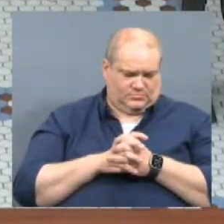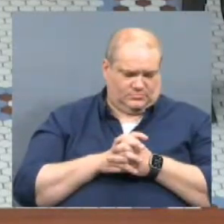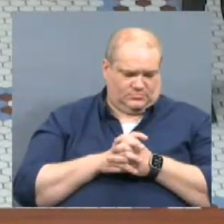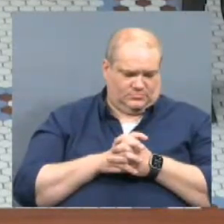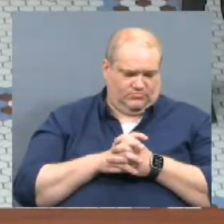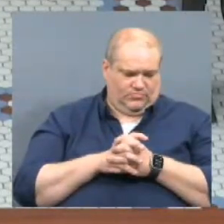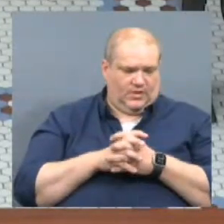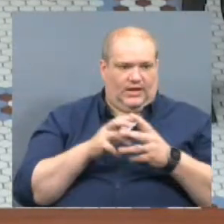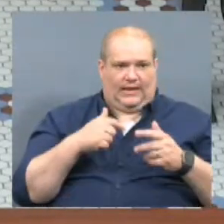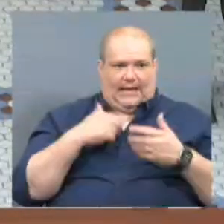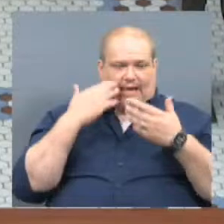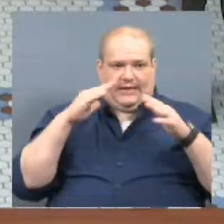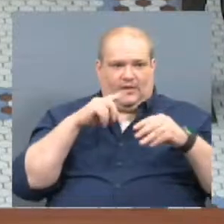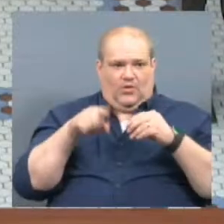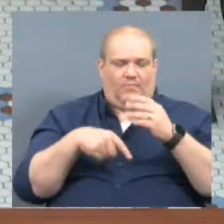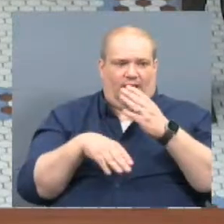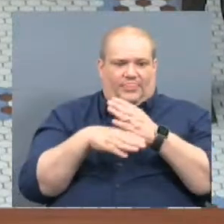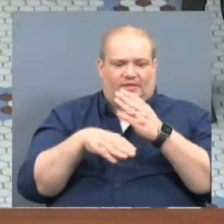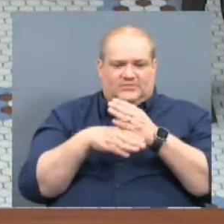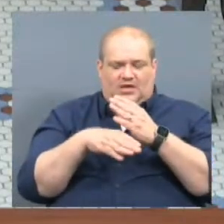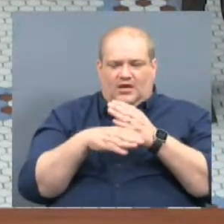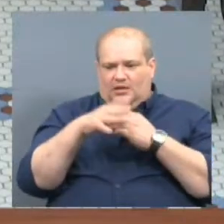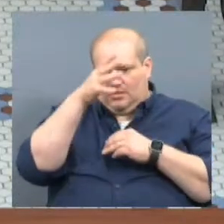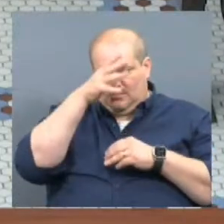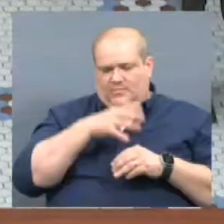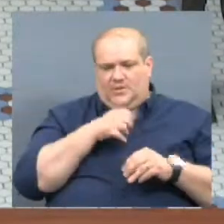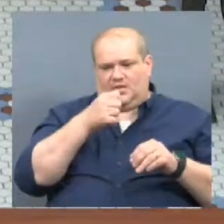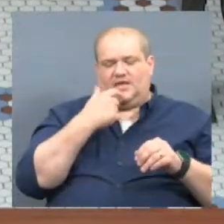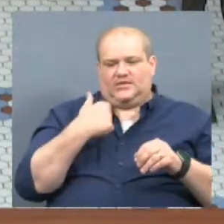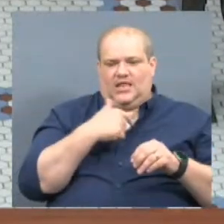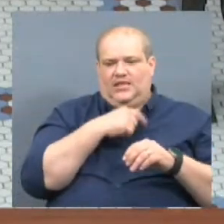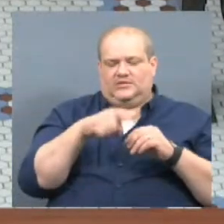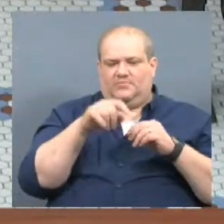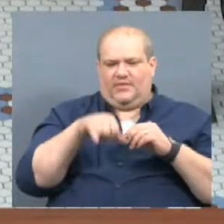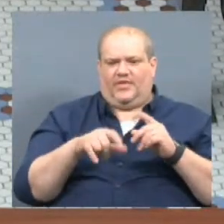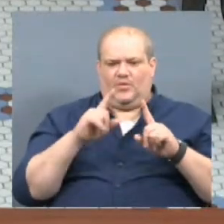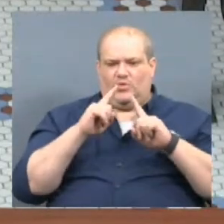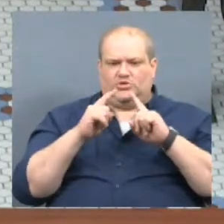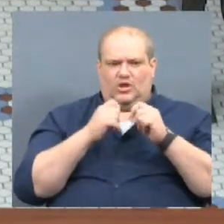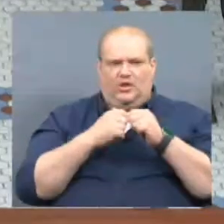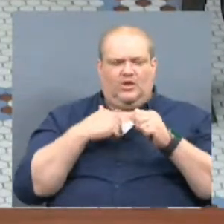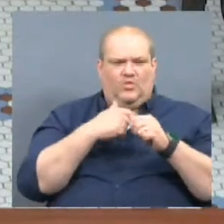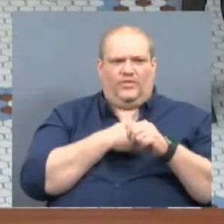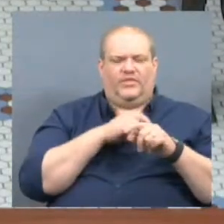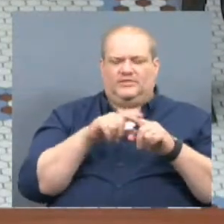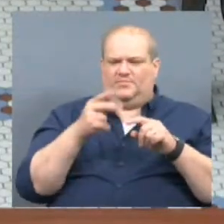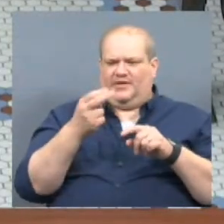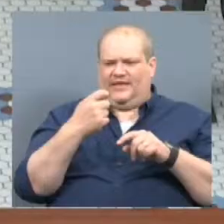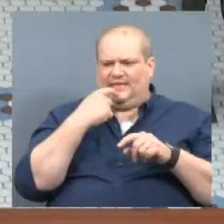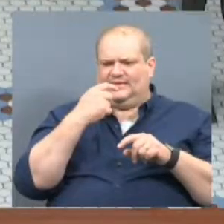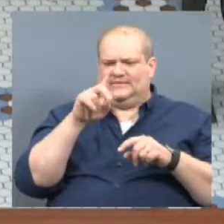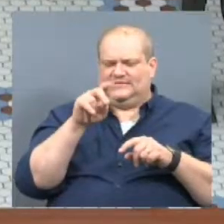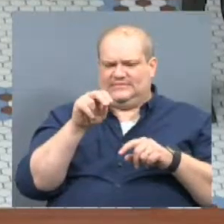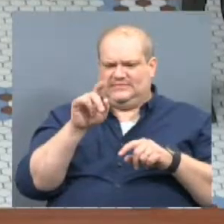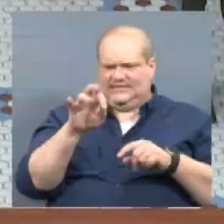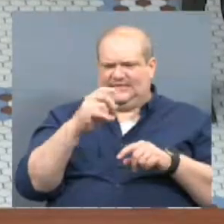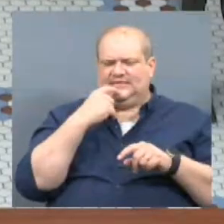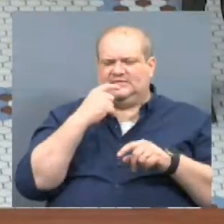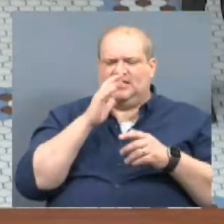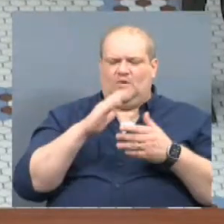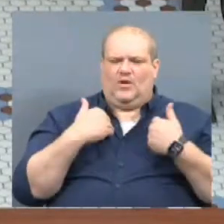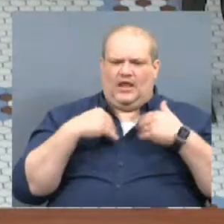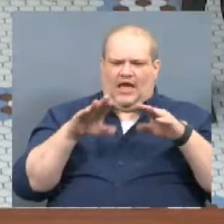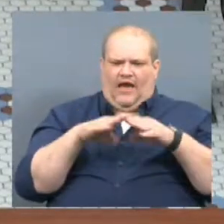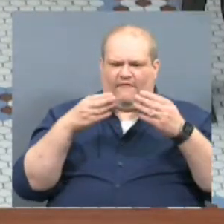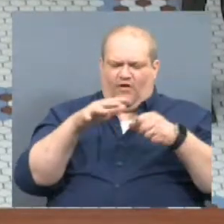I didn't know anything about the soccer field. The gentleman didn't represent that when he was talking with us, but he did say there was going to be